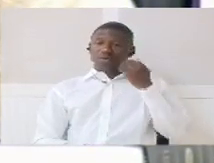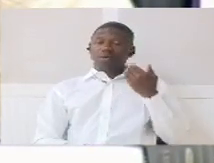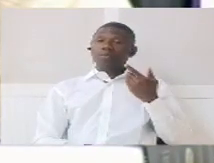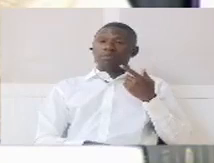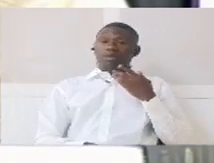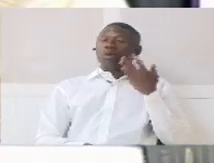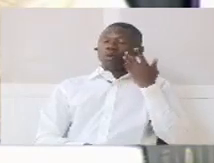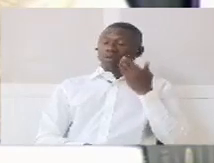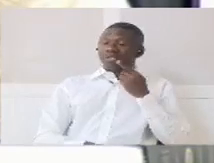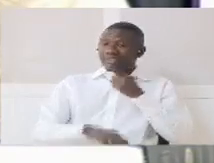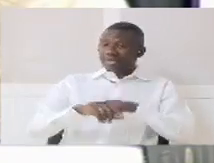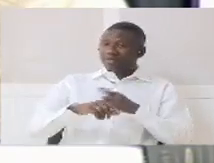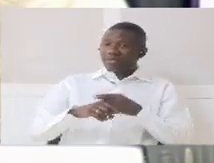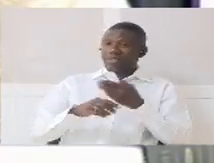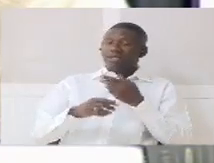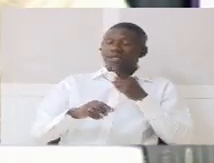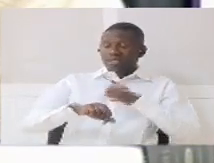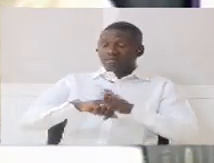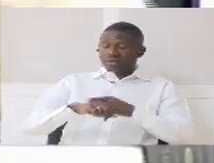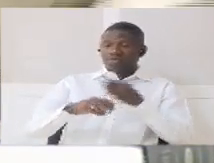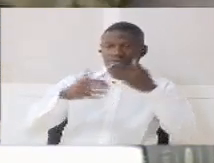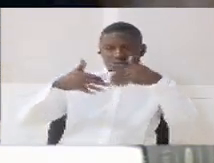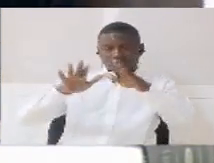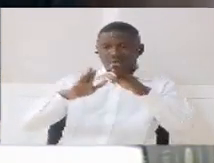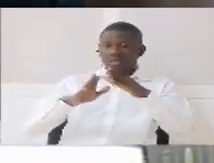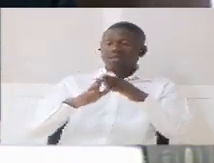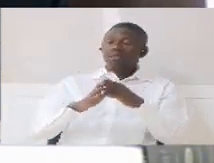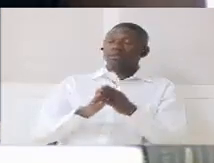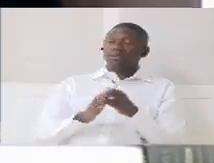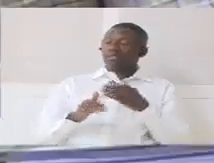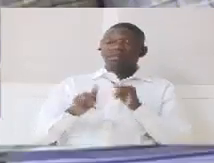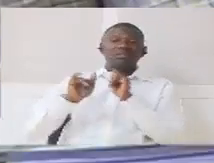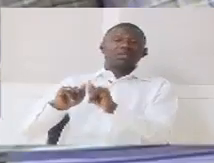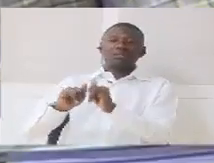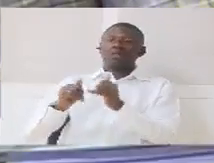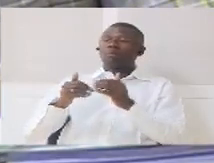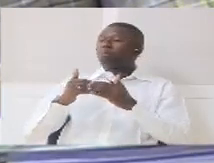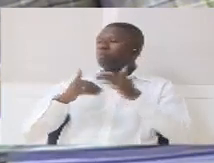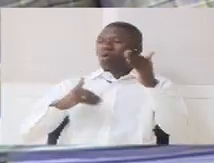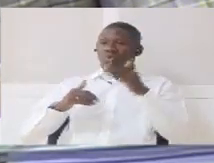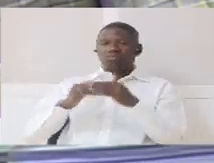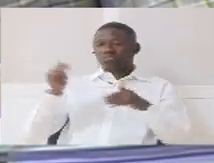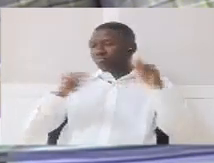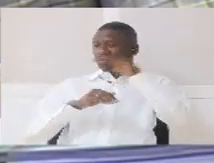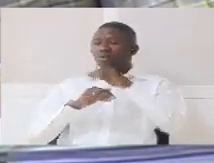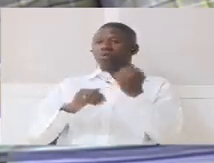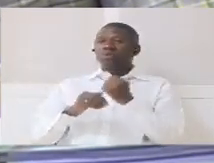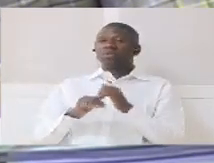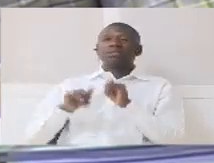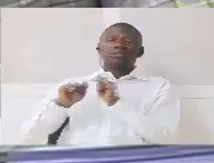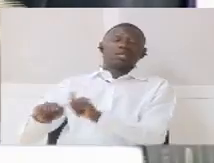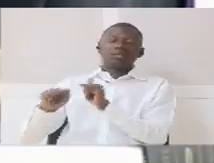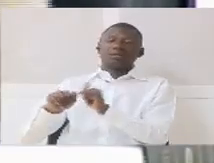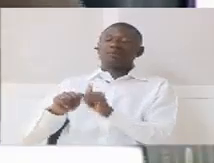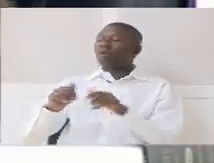Discharge what the time that he was, he overstayed his time in prison. Because he served